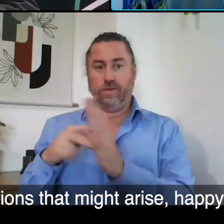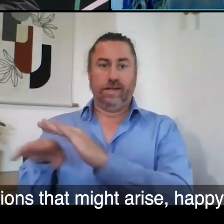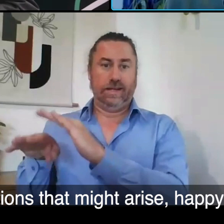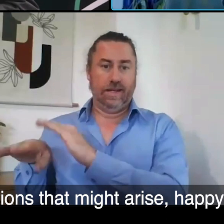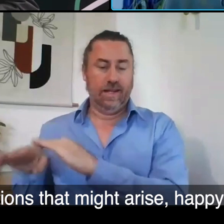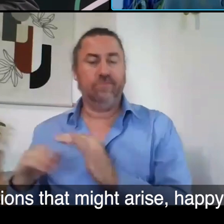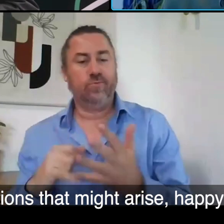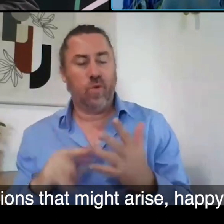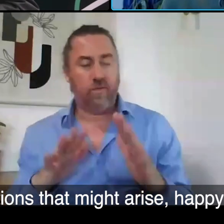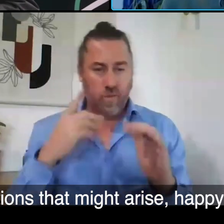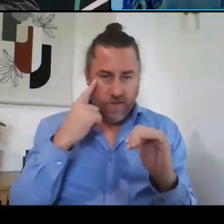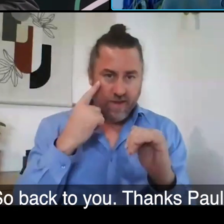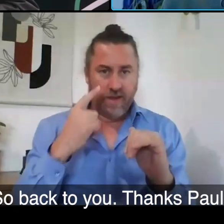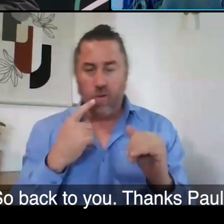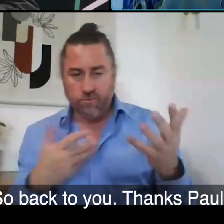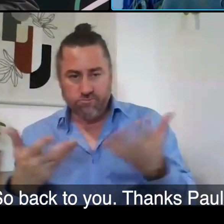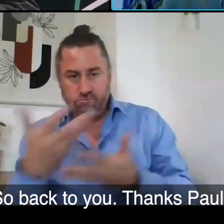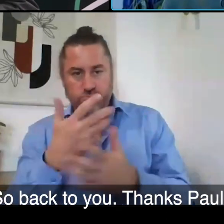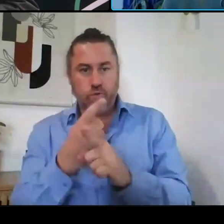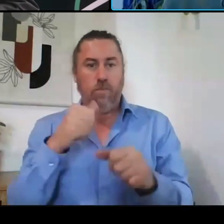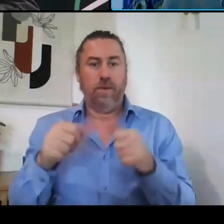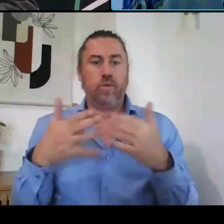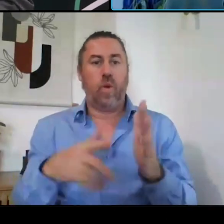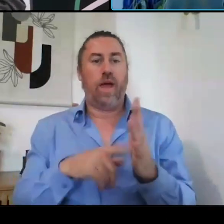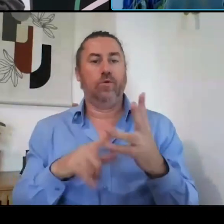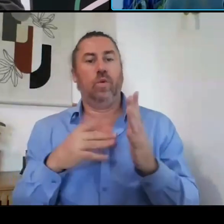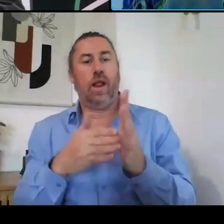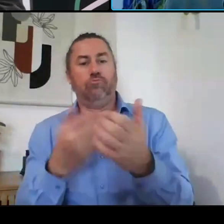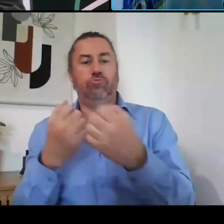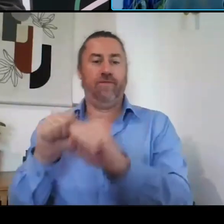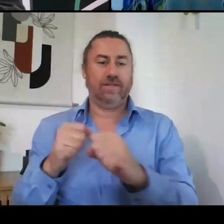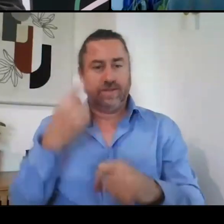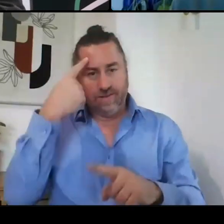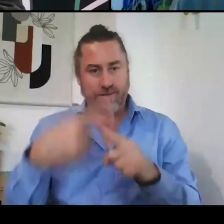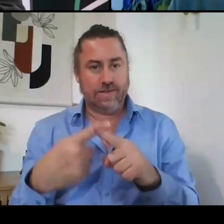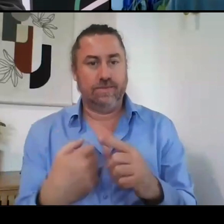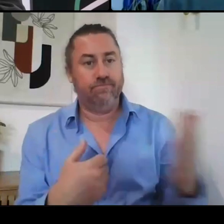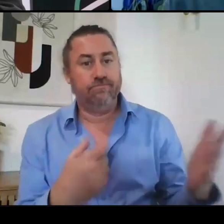any questions that might arise, happy to do so. So back to you. Thanks, Paul.